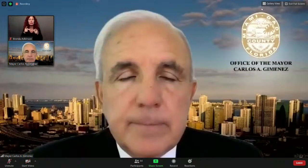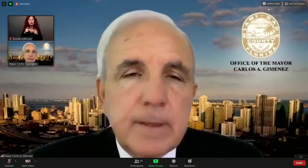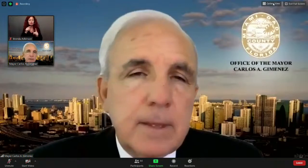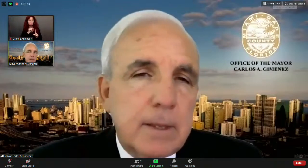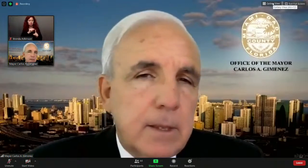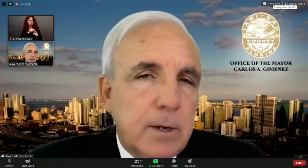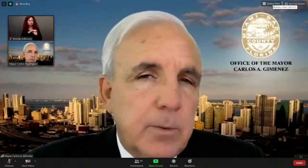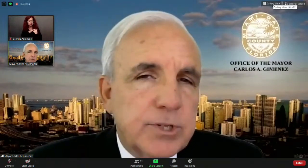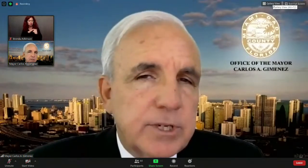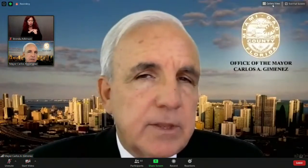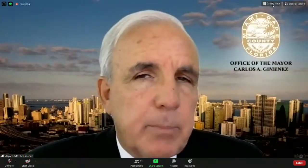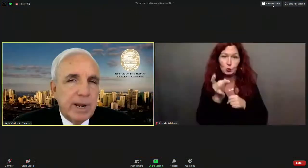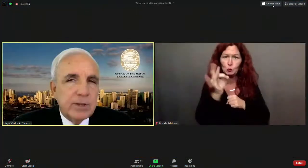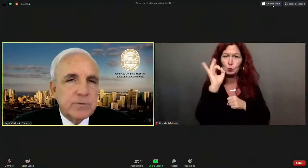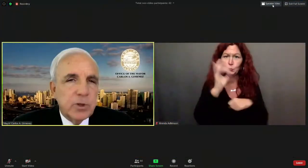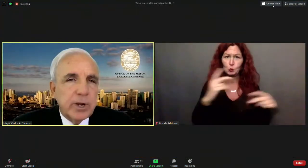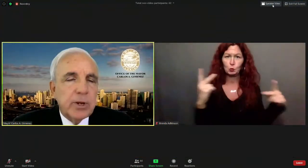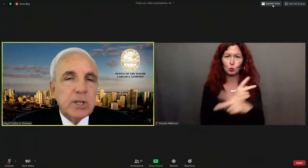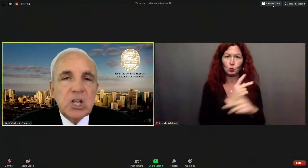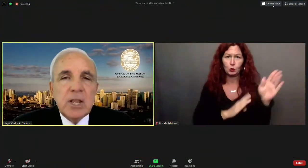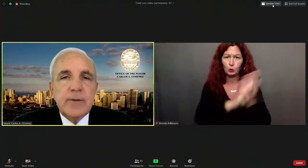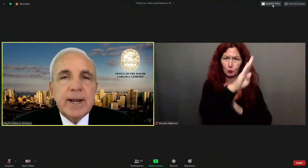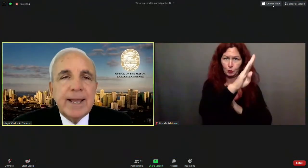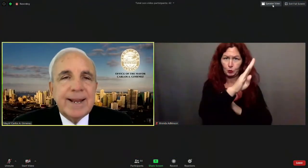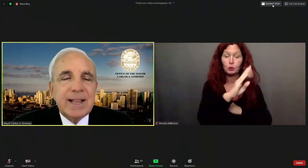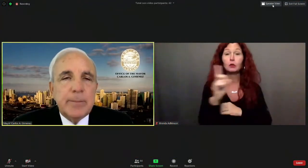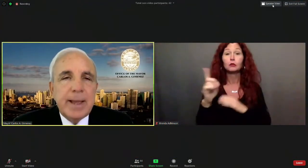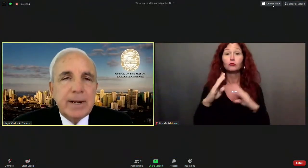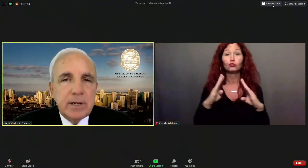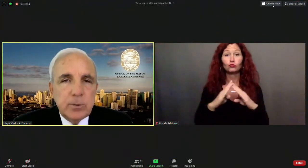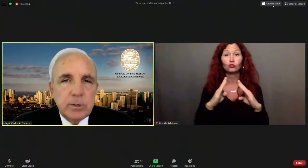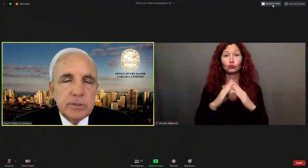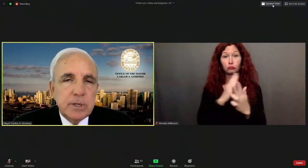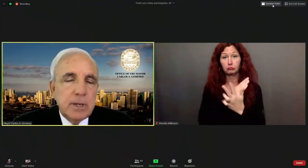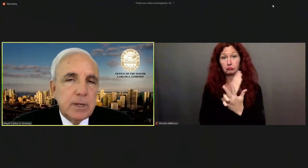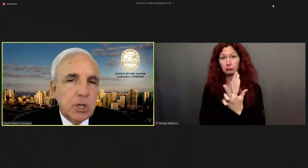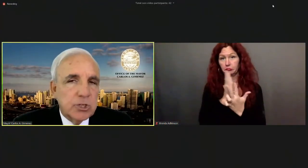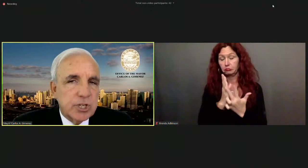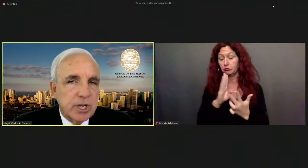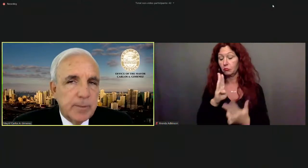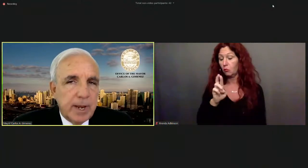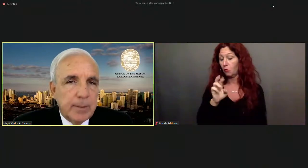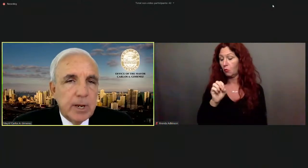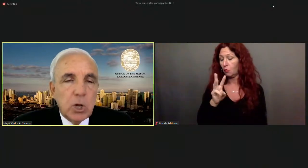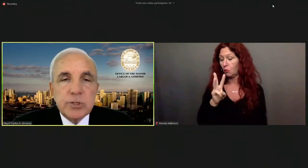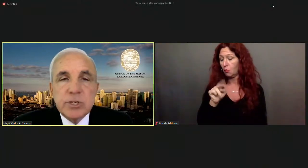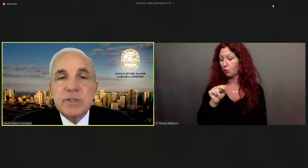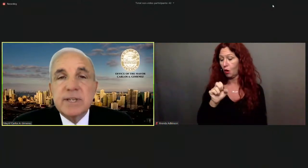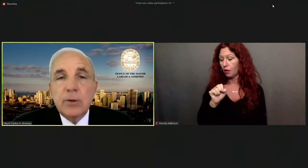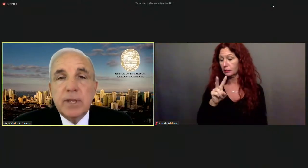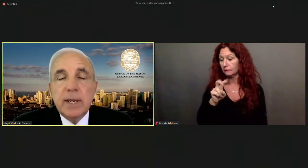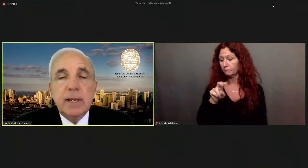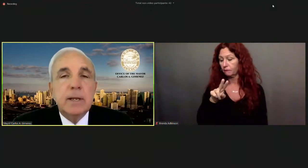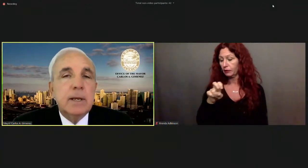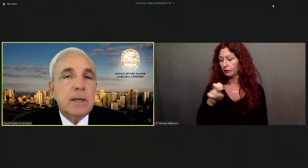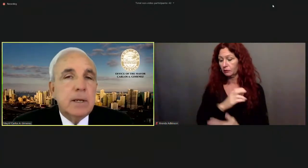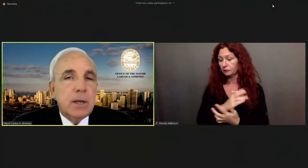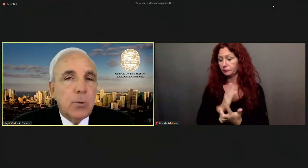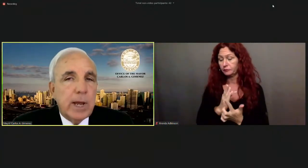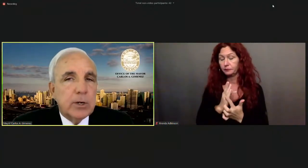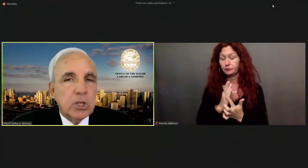county. They're mostly in the Brownsville area, Little Havana, and Alapata neighborhoods in the city of Miami, and also in South